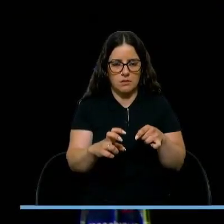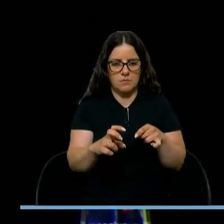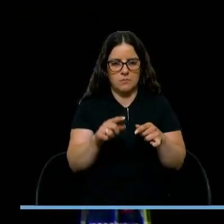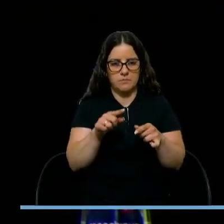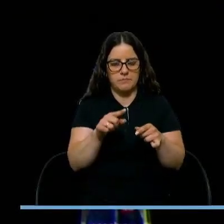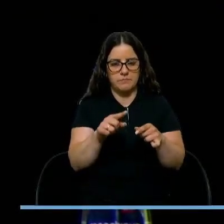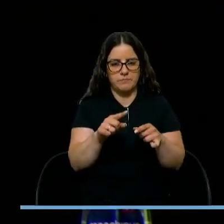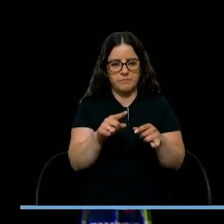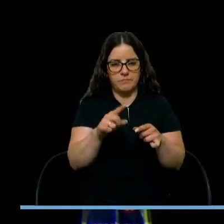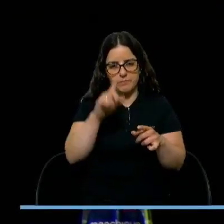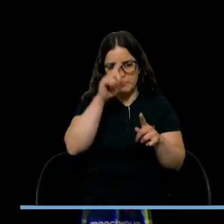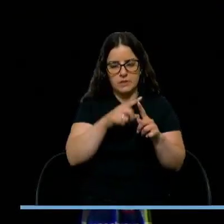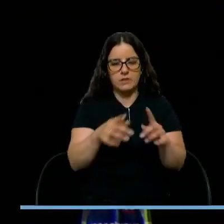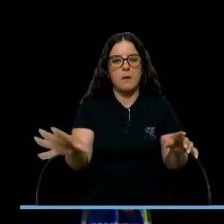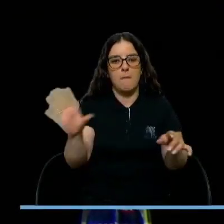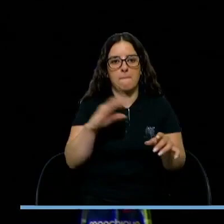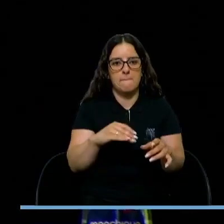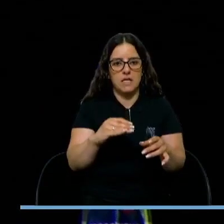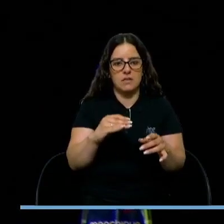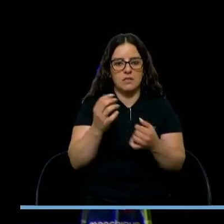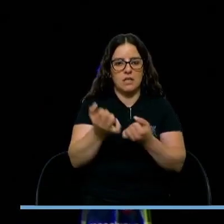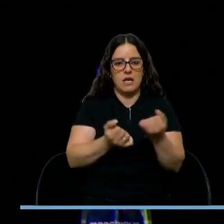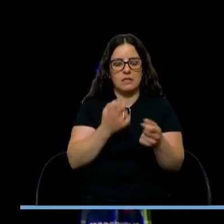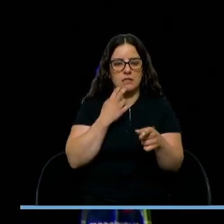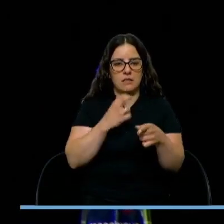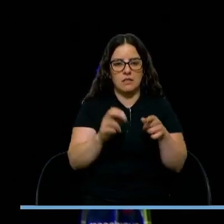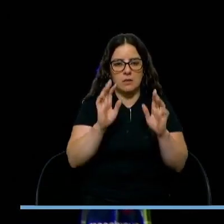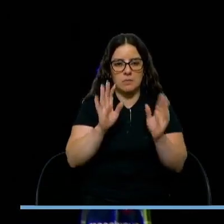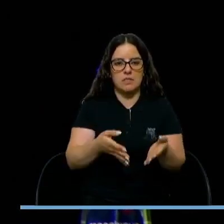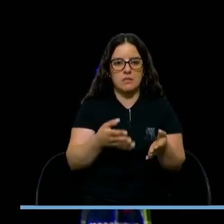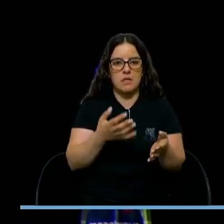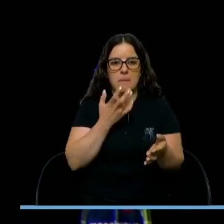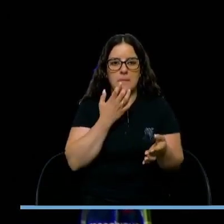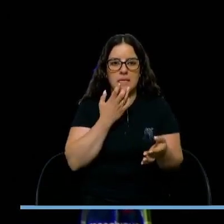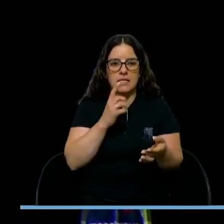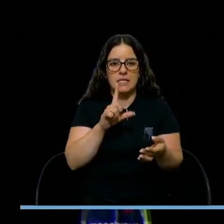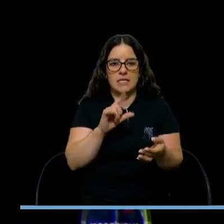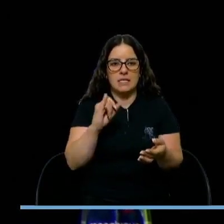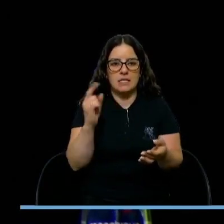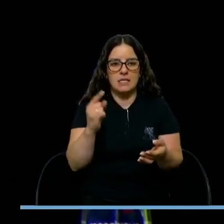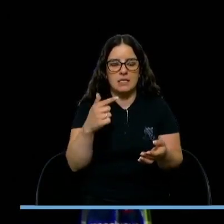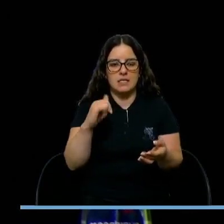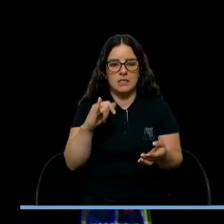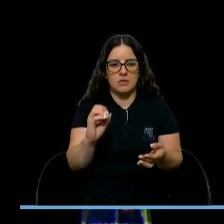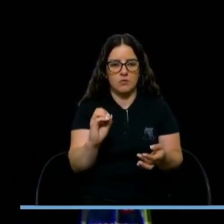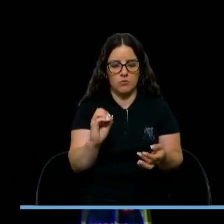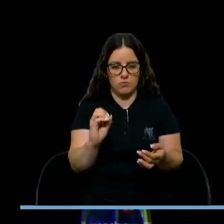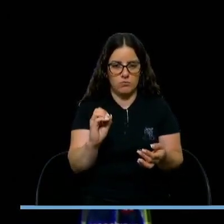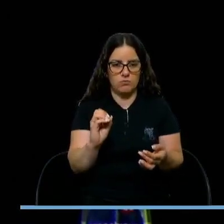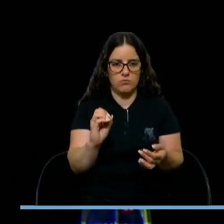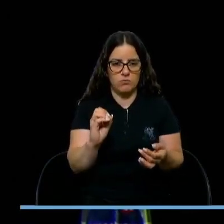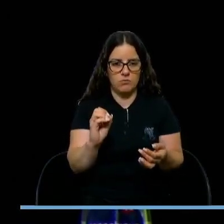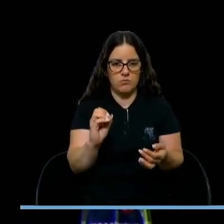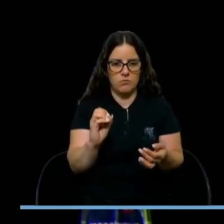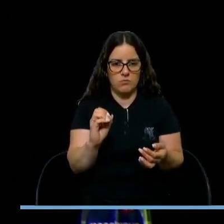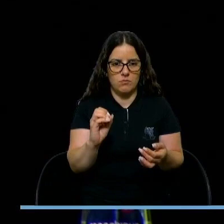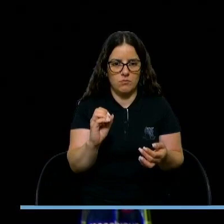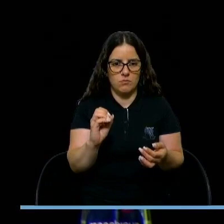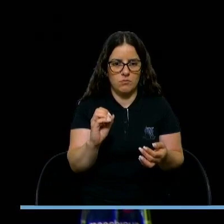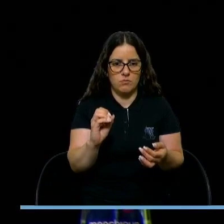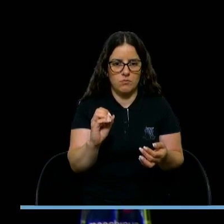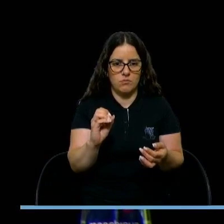be able to achieve, to have more electric vehicles, we need lithium batteries. We will need lithium